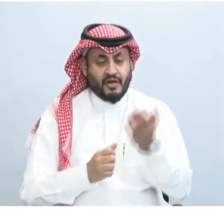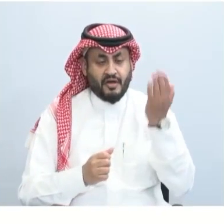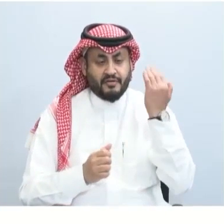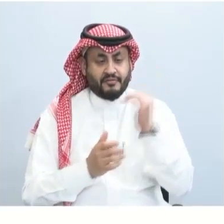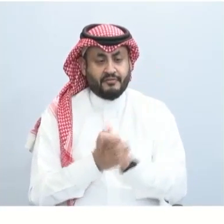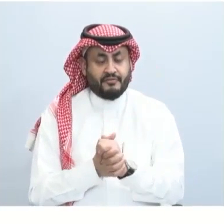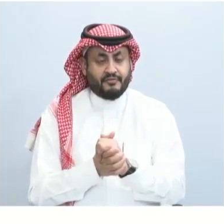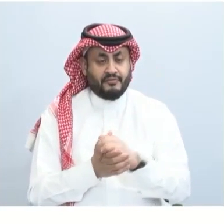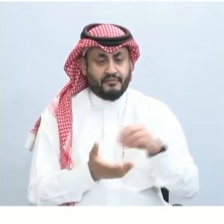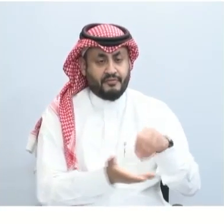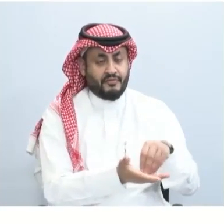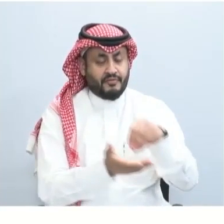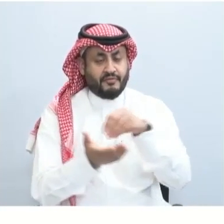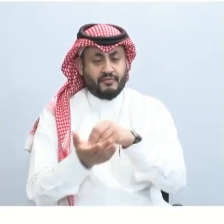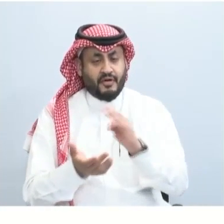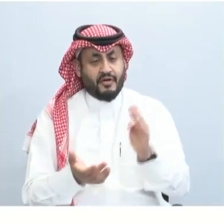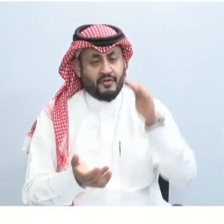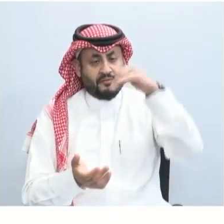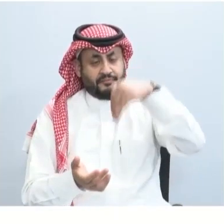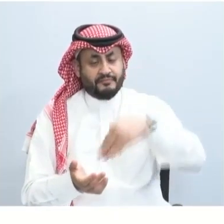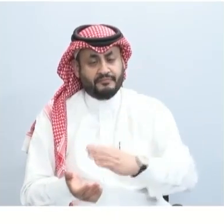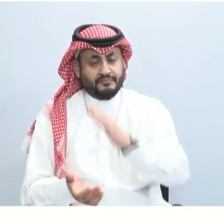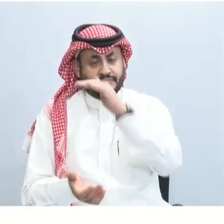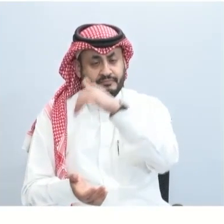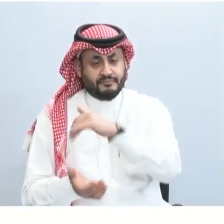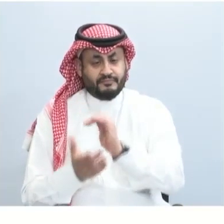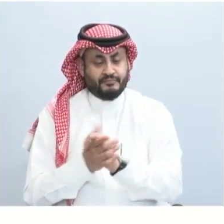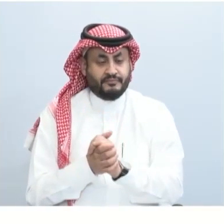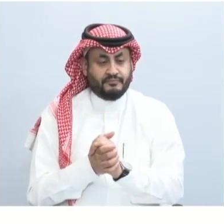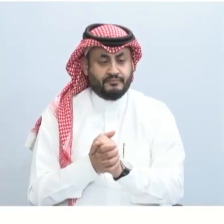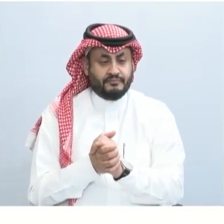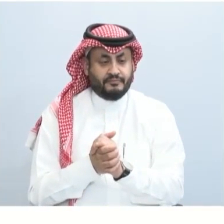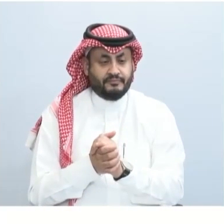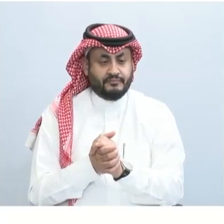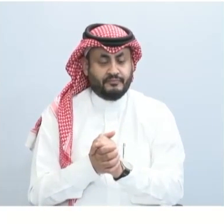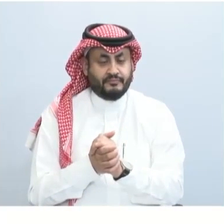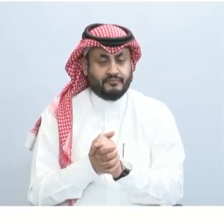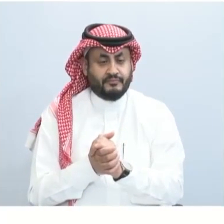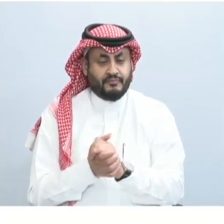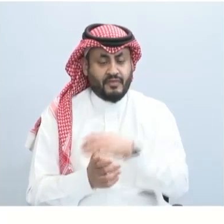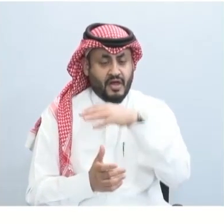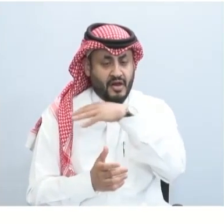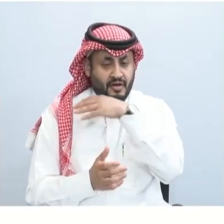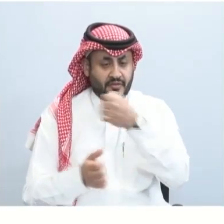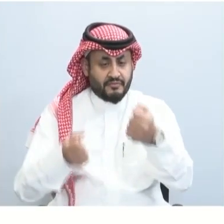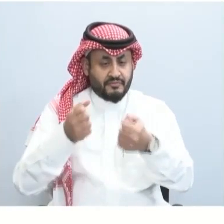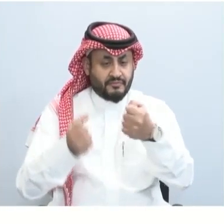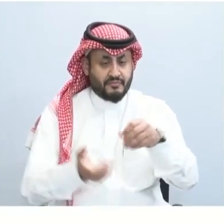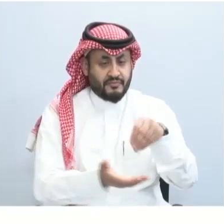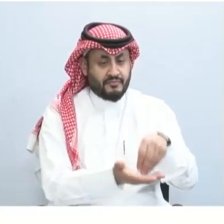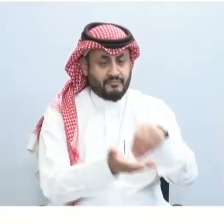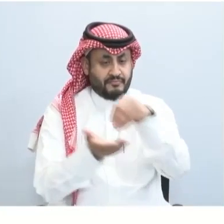yesterday we went to an adventure park. Our father